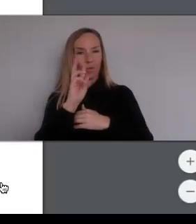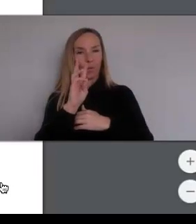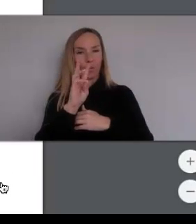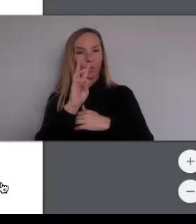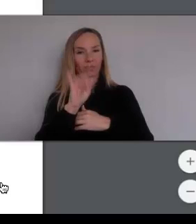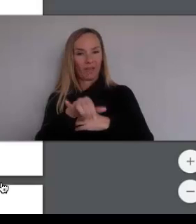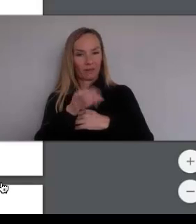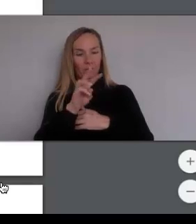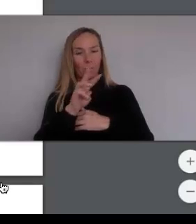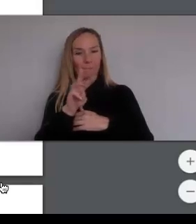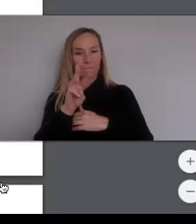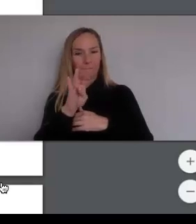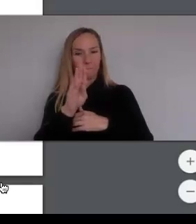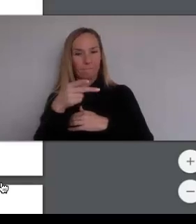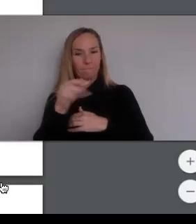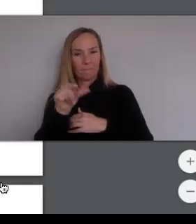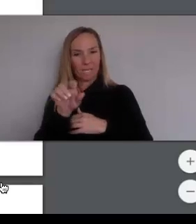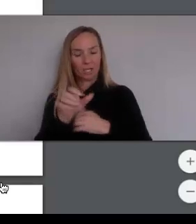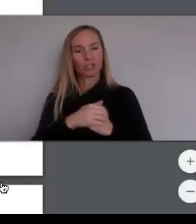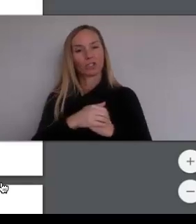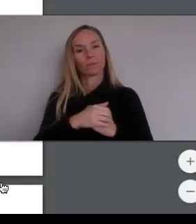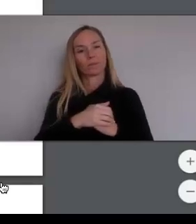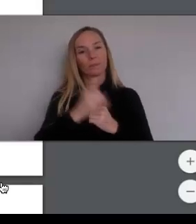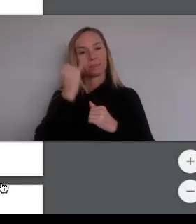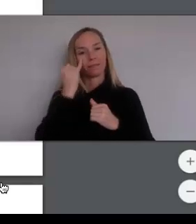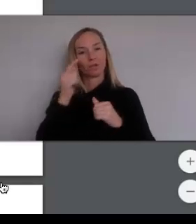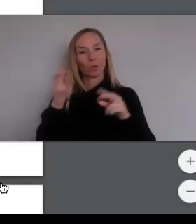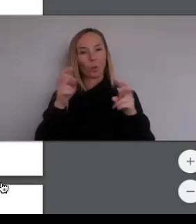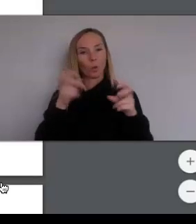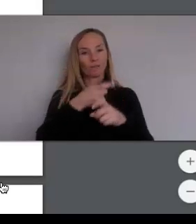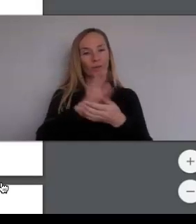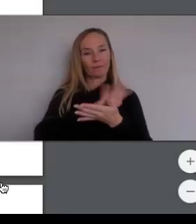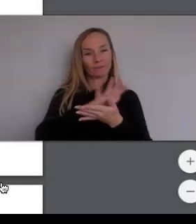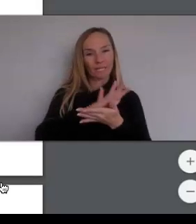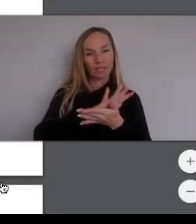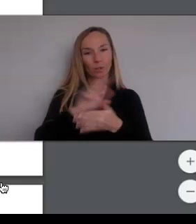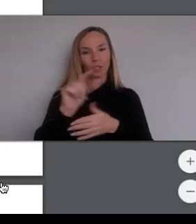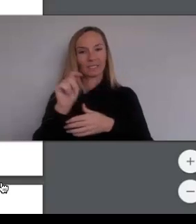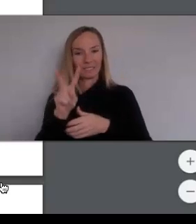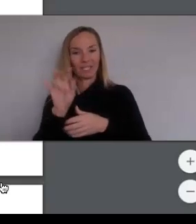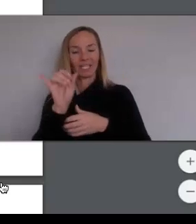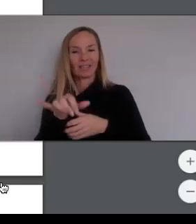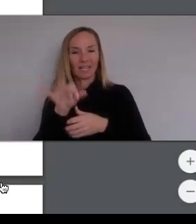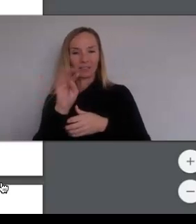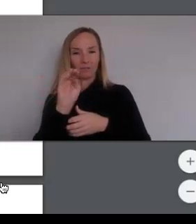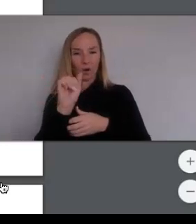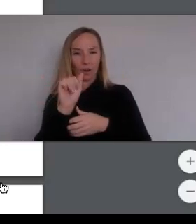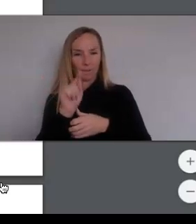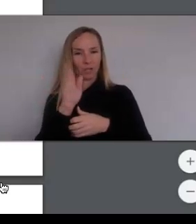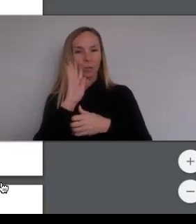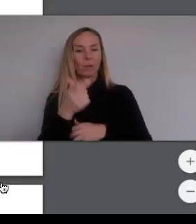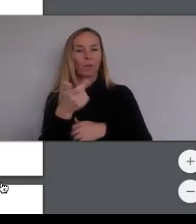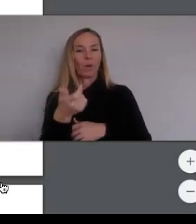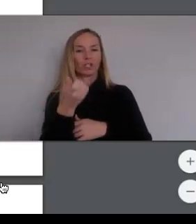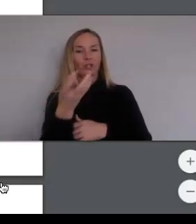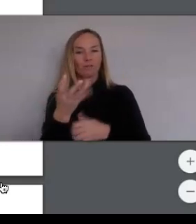page. If you're quoting and citing from a film or television, this is the format, and you will be watching a